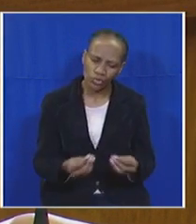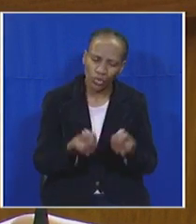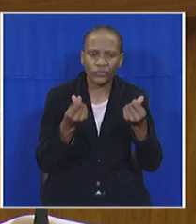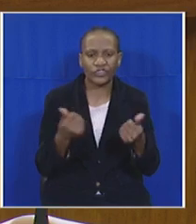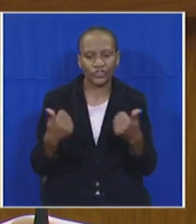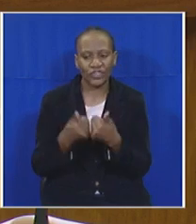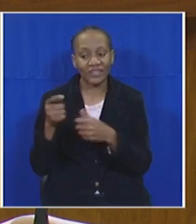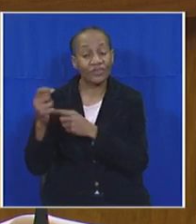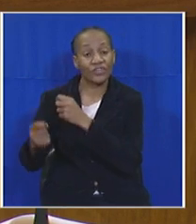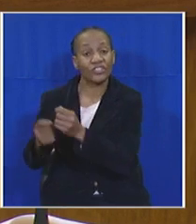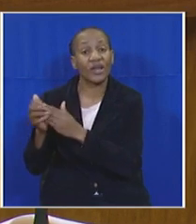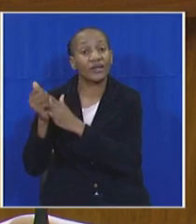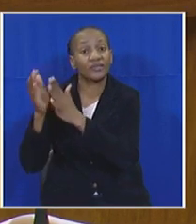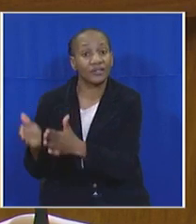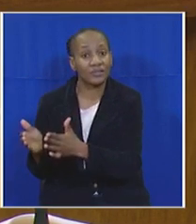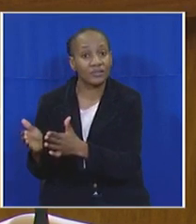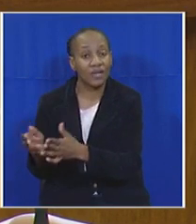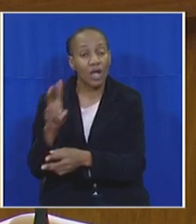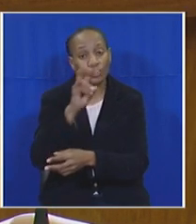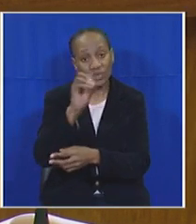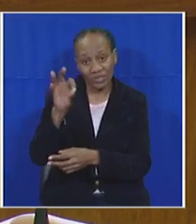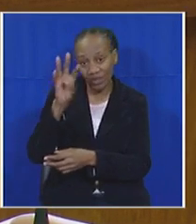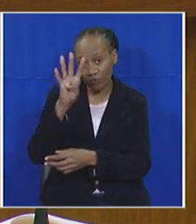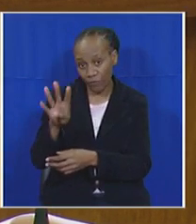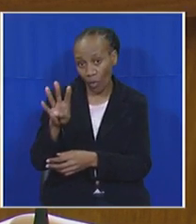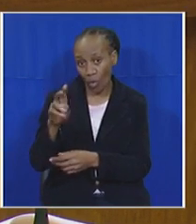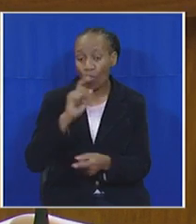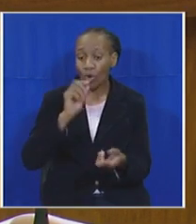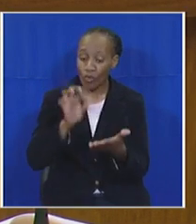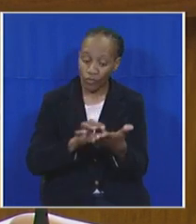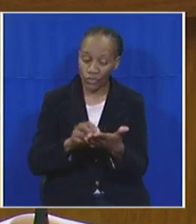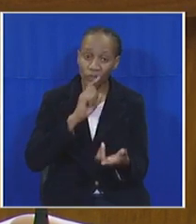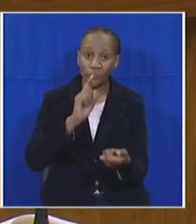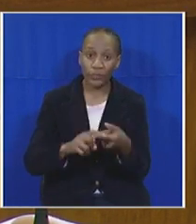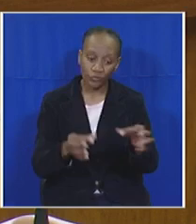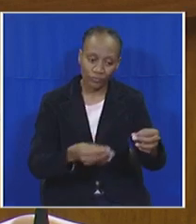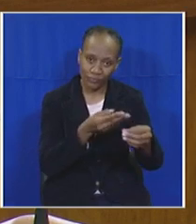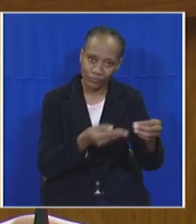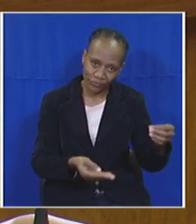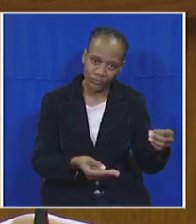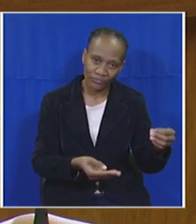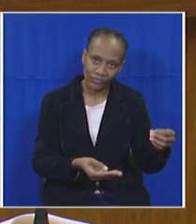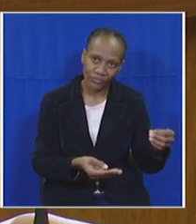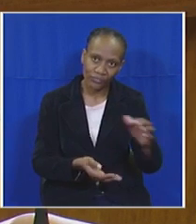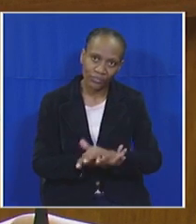of traditional leadership in the 2004 election manifesto entitled A People's Contract to Create